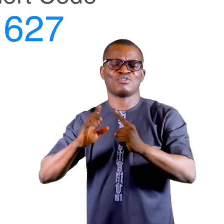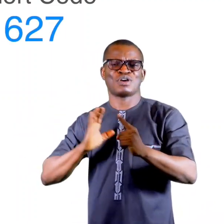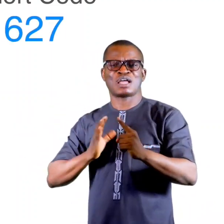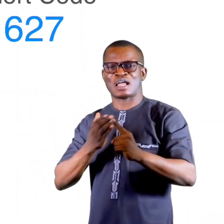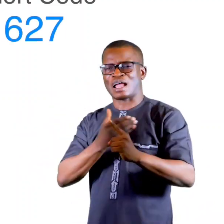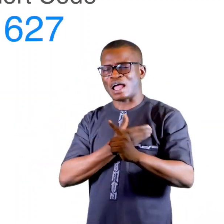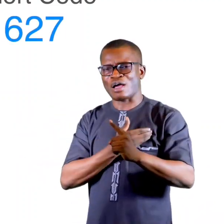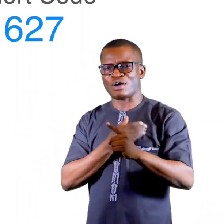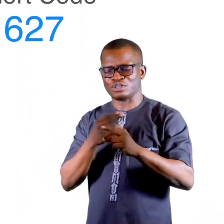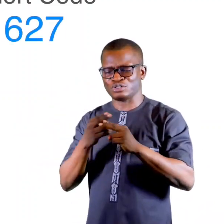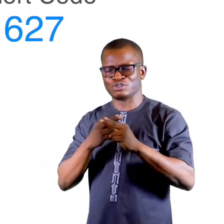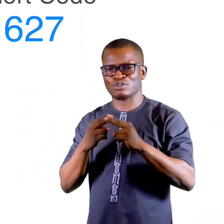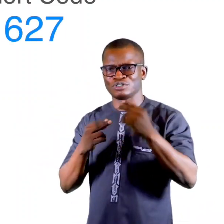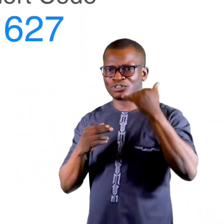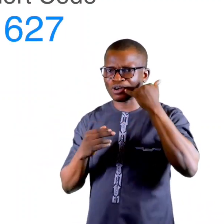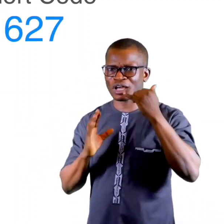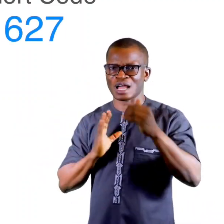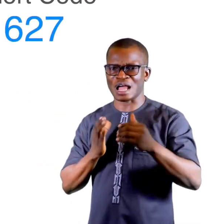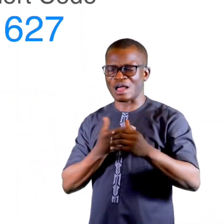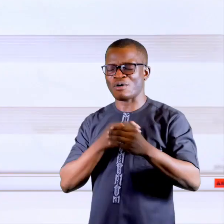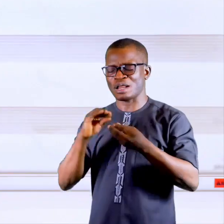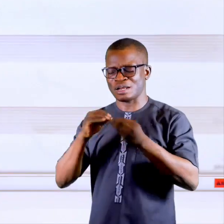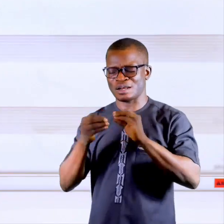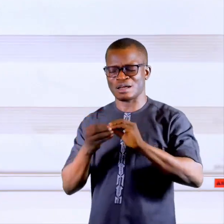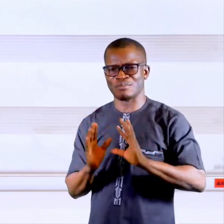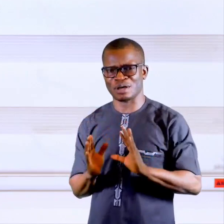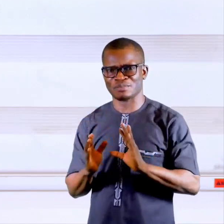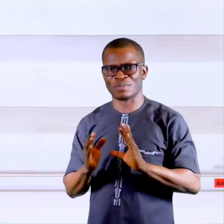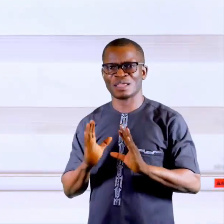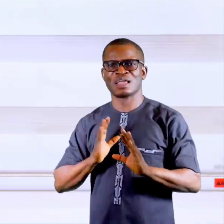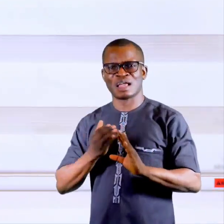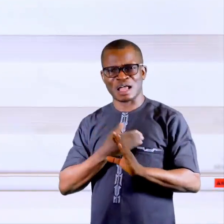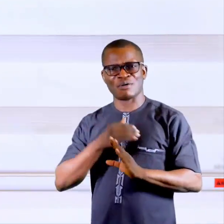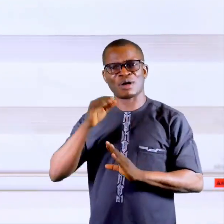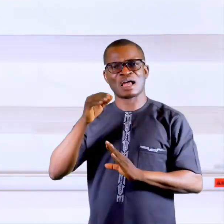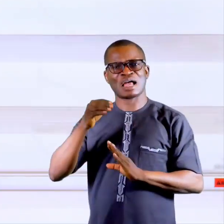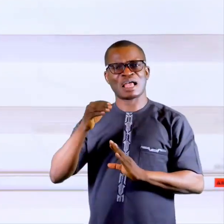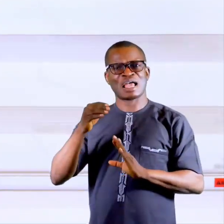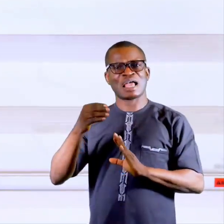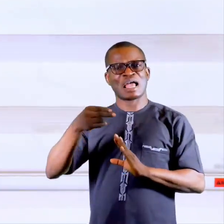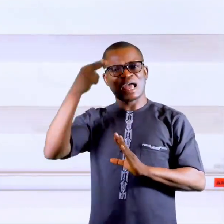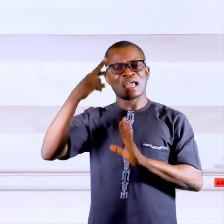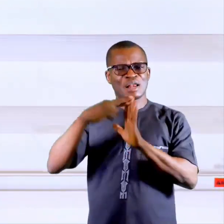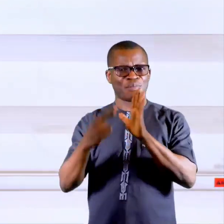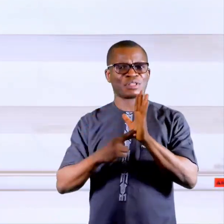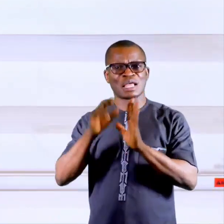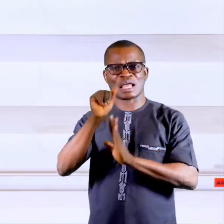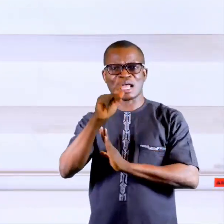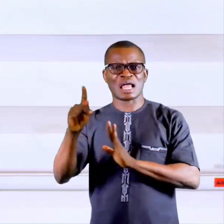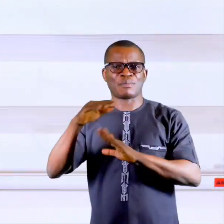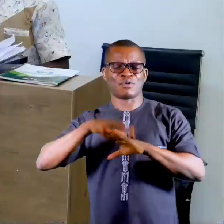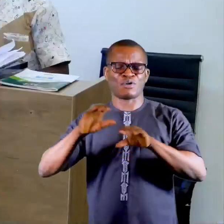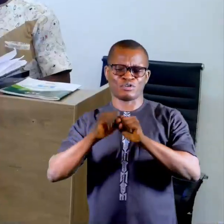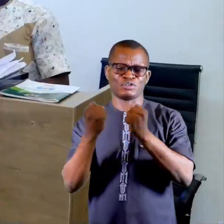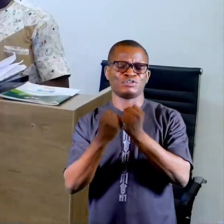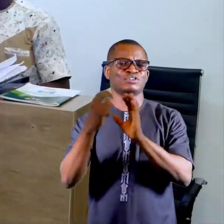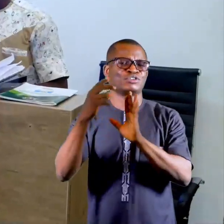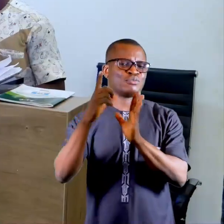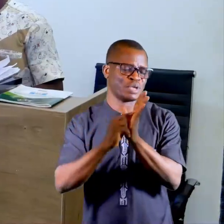short code, our hotlines, our iReporter app, or our social media